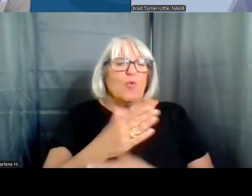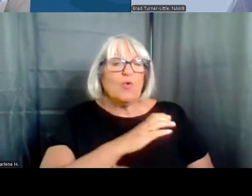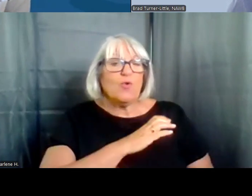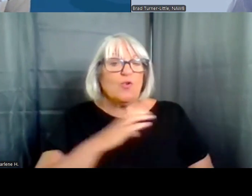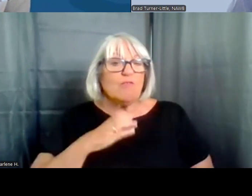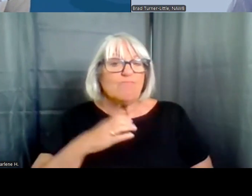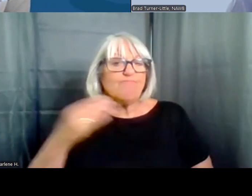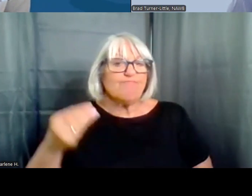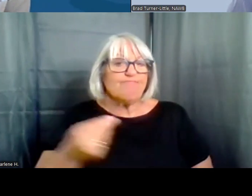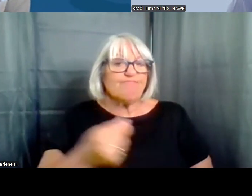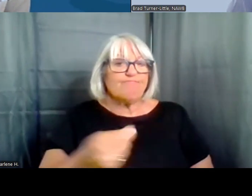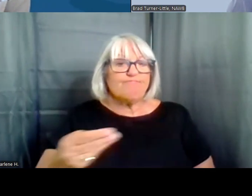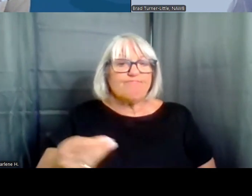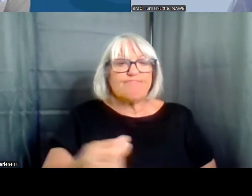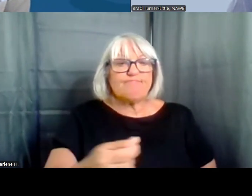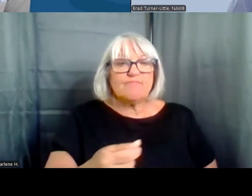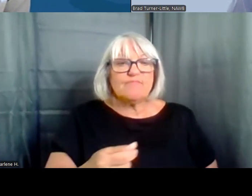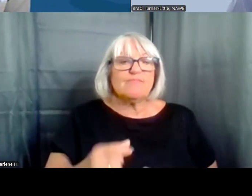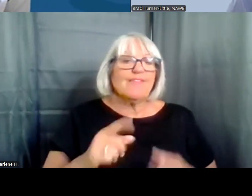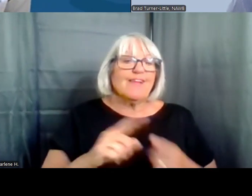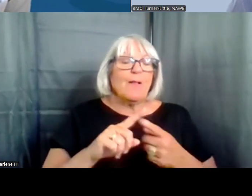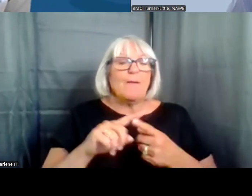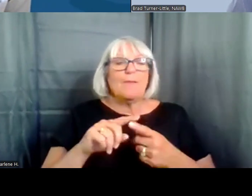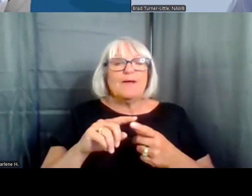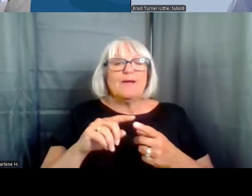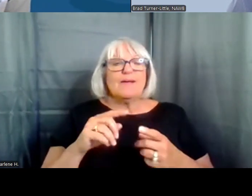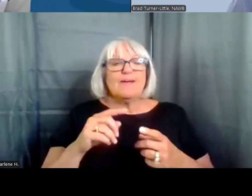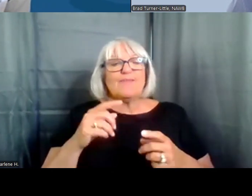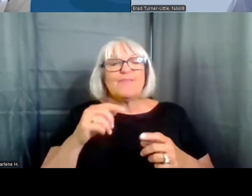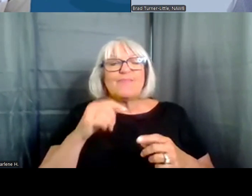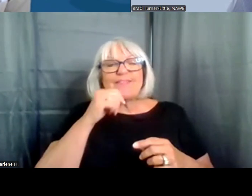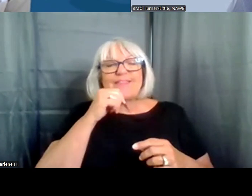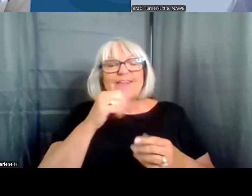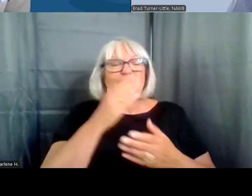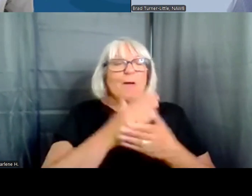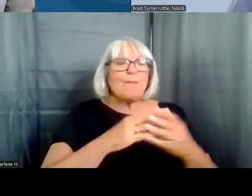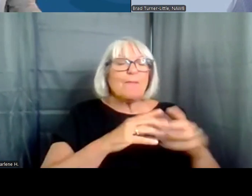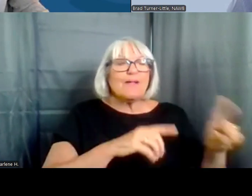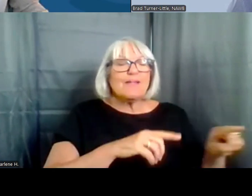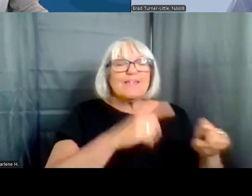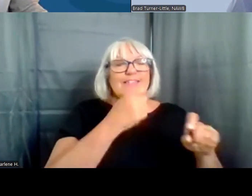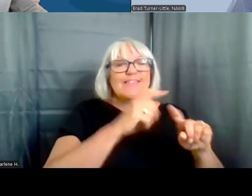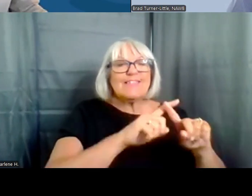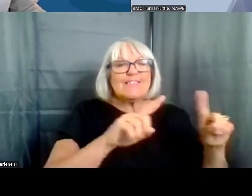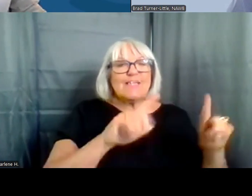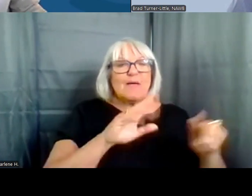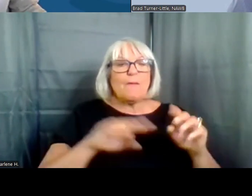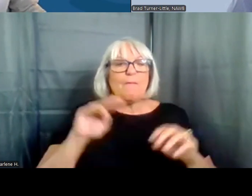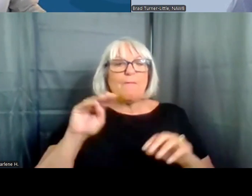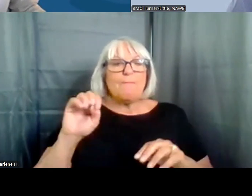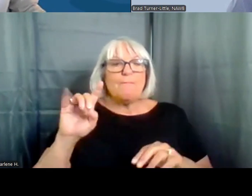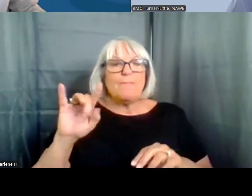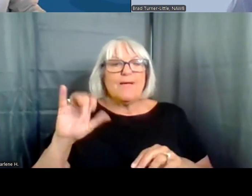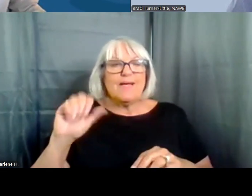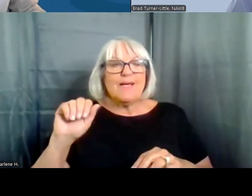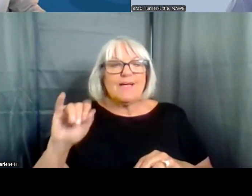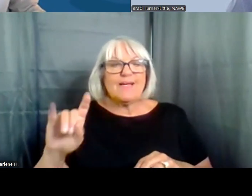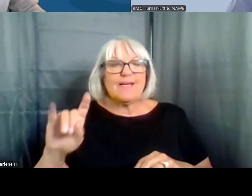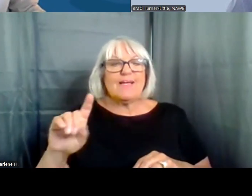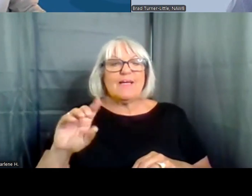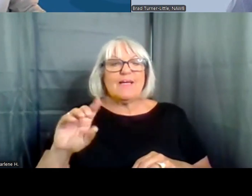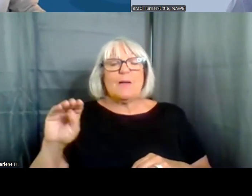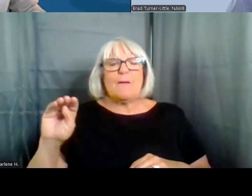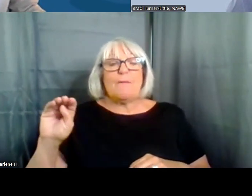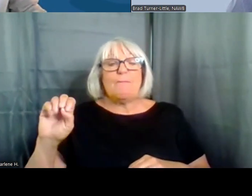other, if you're Medicaid or Medicare connected to those systems on today's call, those are mandatory spending programs. And